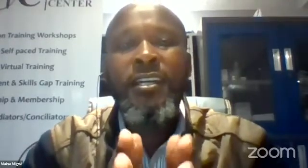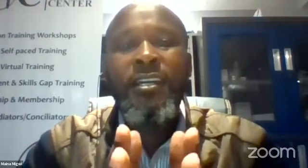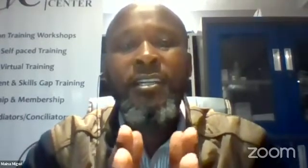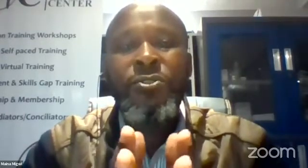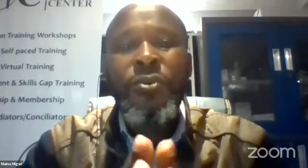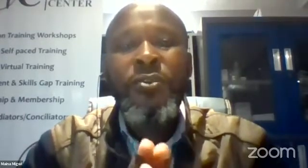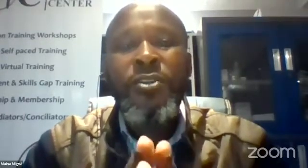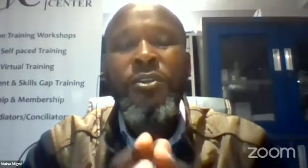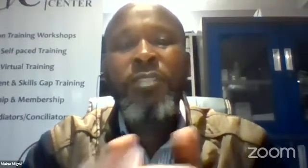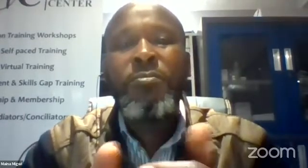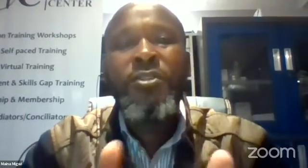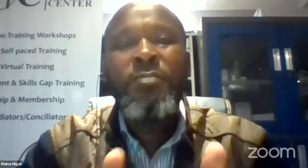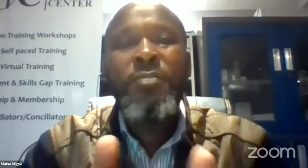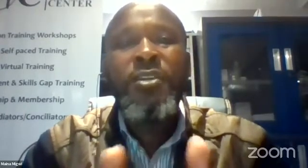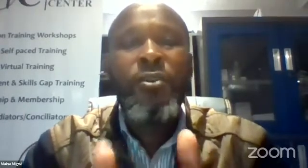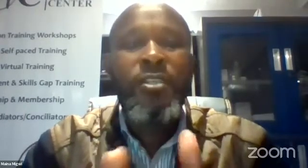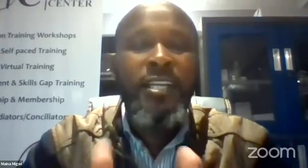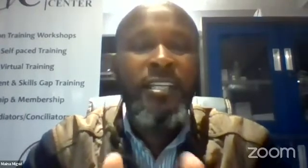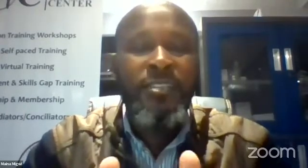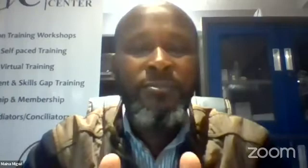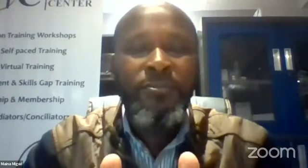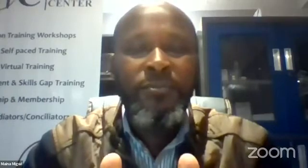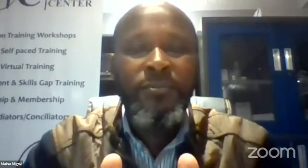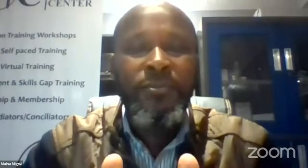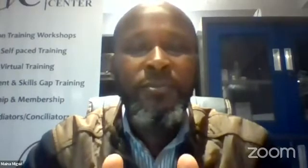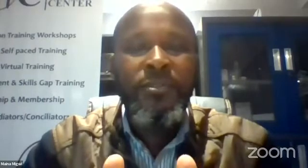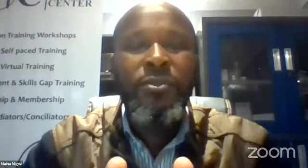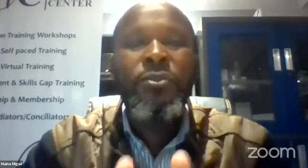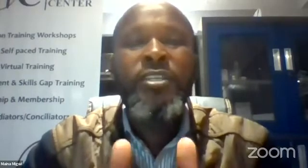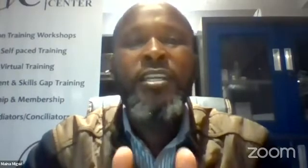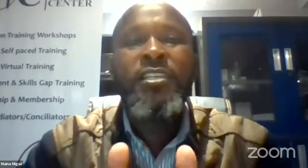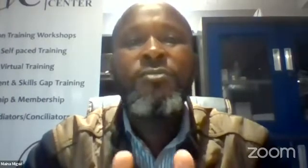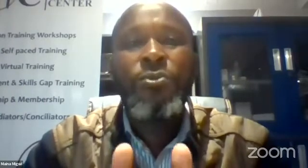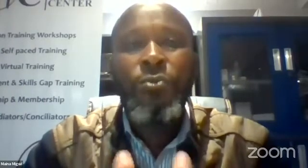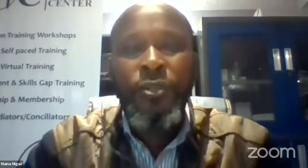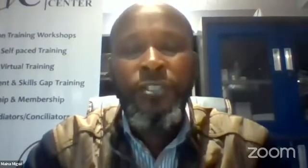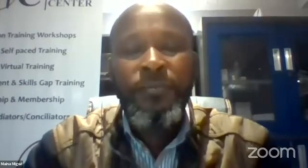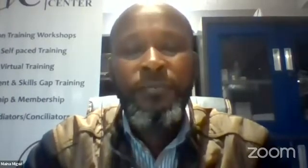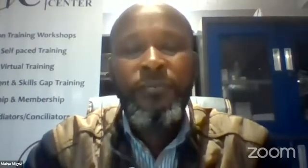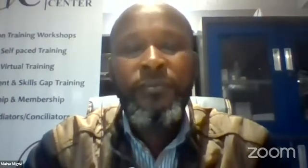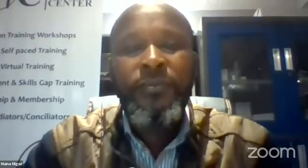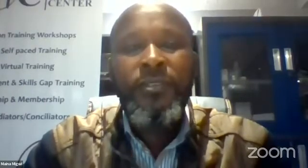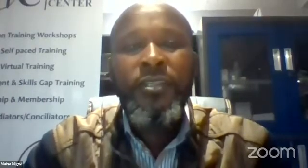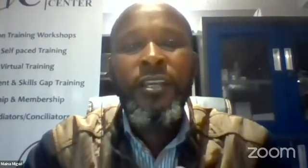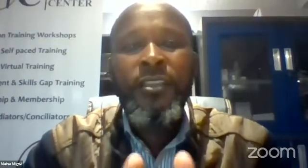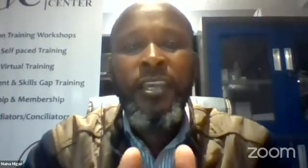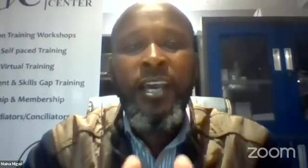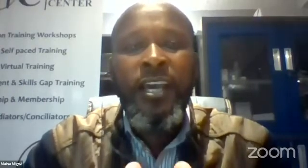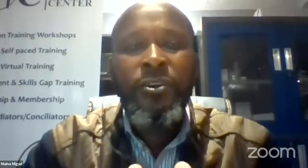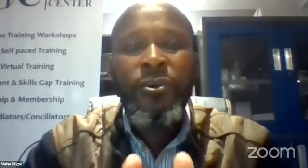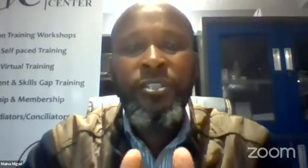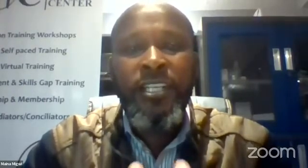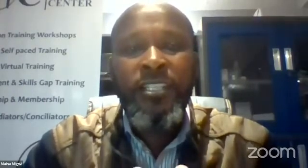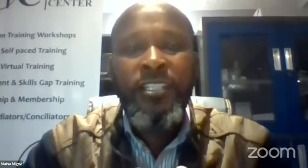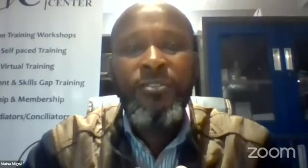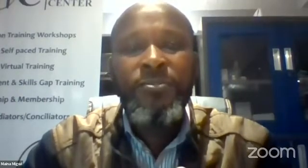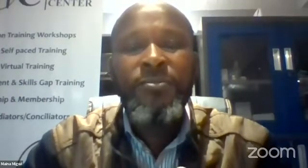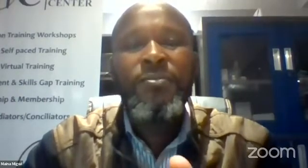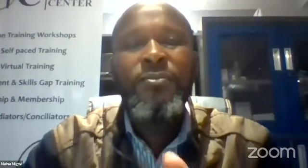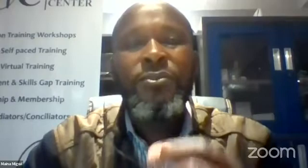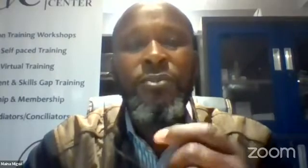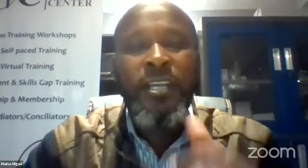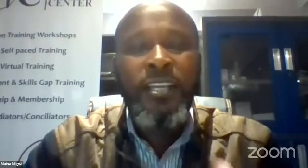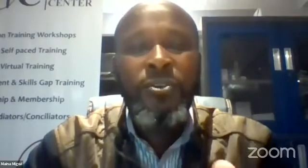And so when we are talking about them being alternative to what? They are